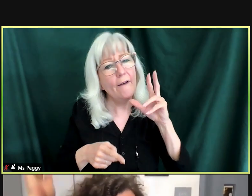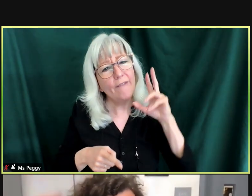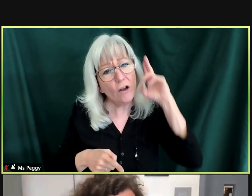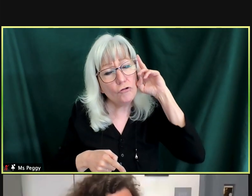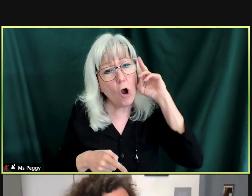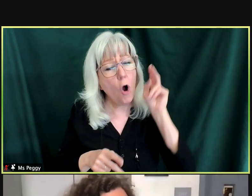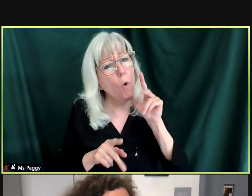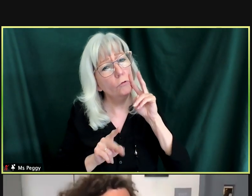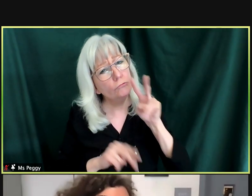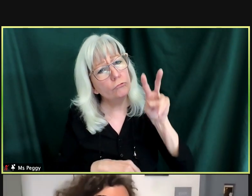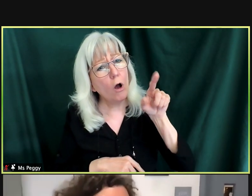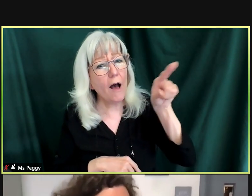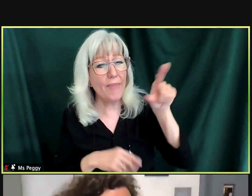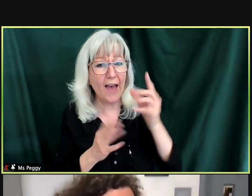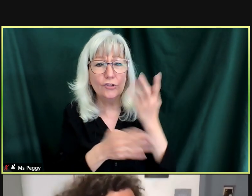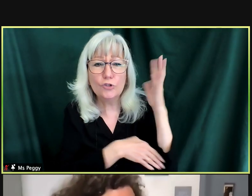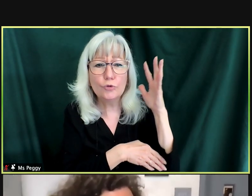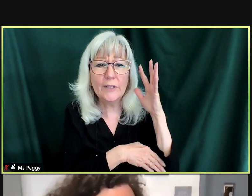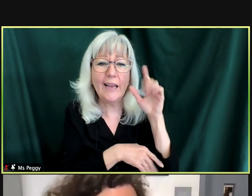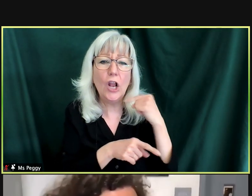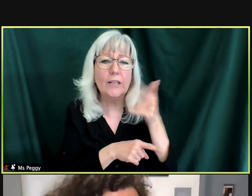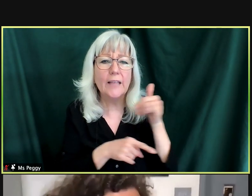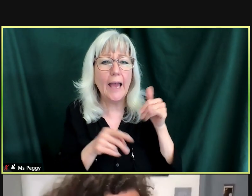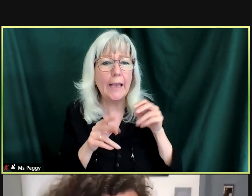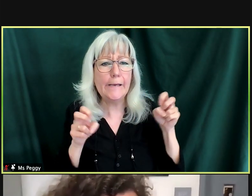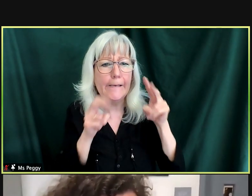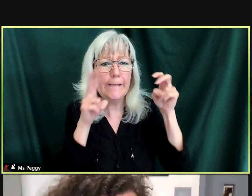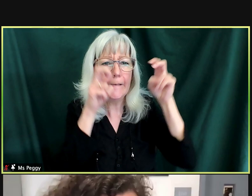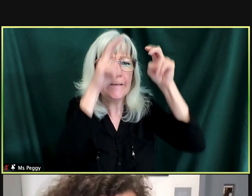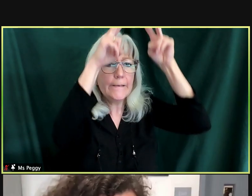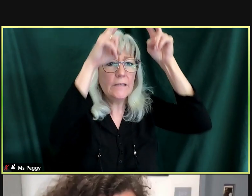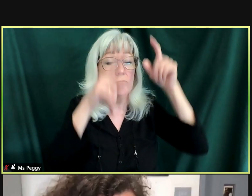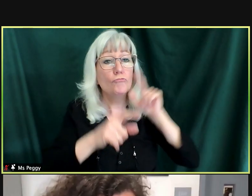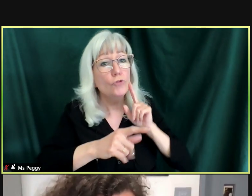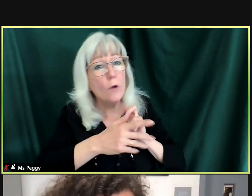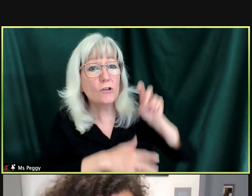heaven. Remember, he's got religious